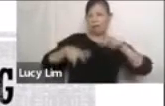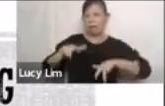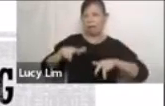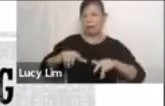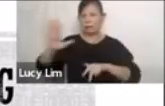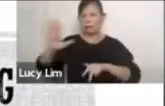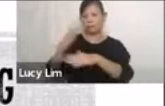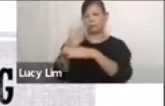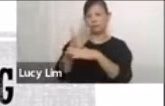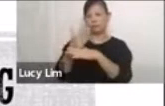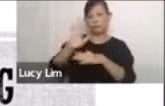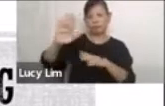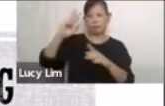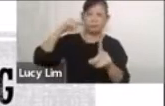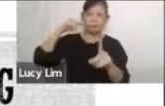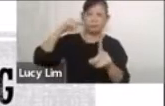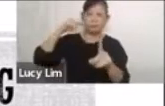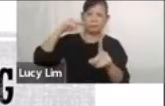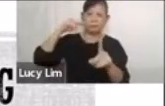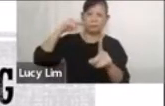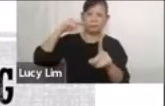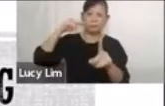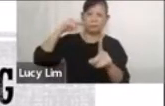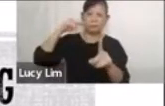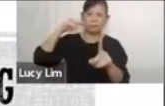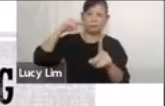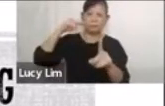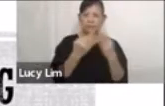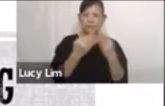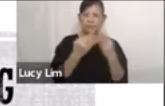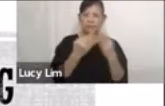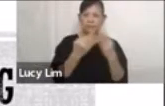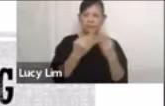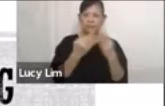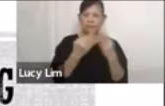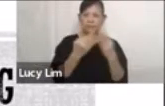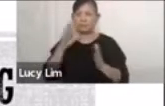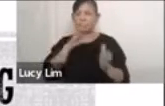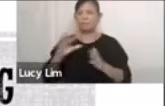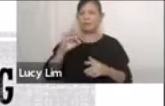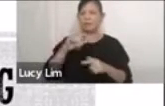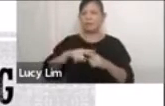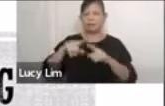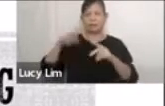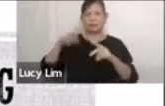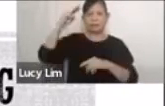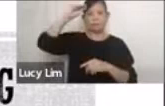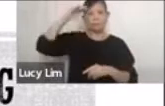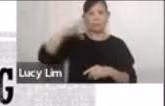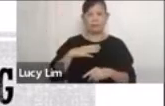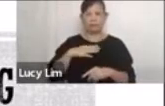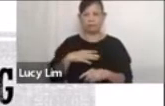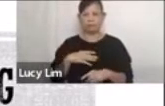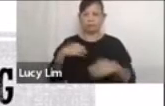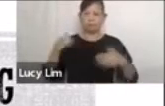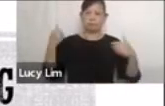family planning. The male participants in province five were hesitant to even spell out the word family planning, and they